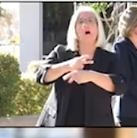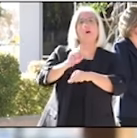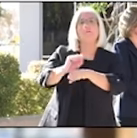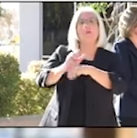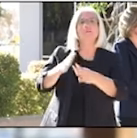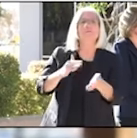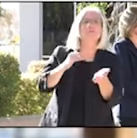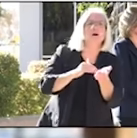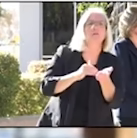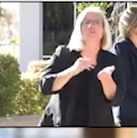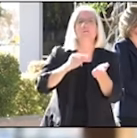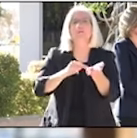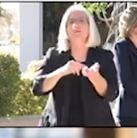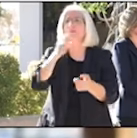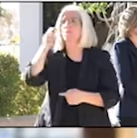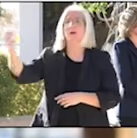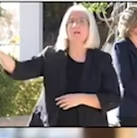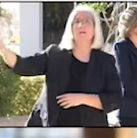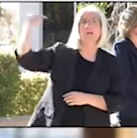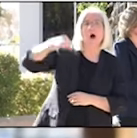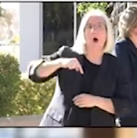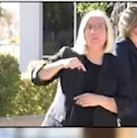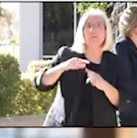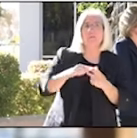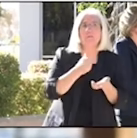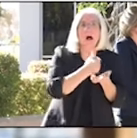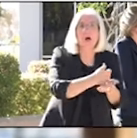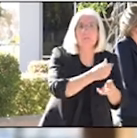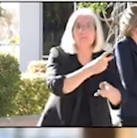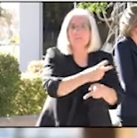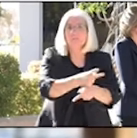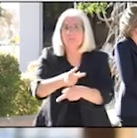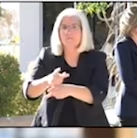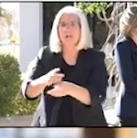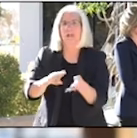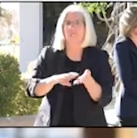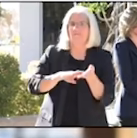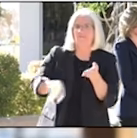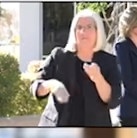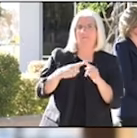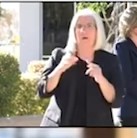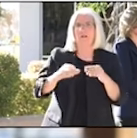or those traveling into the county to obtain treatment are exempt from this requirement.